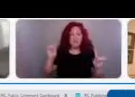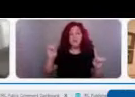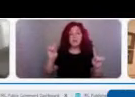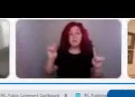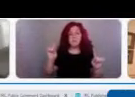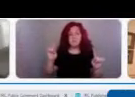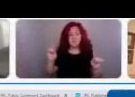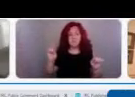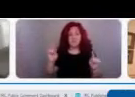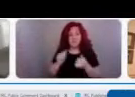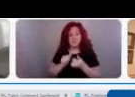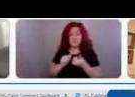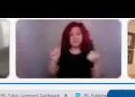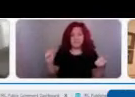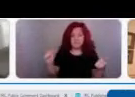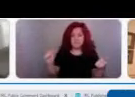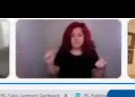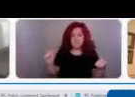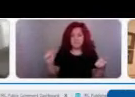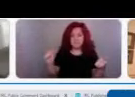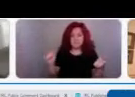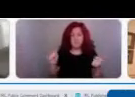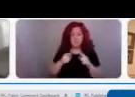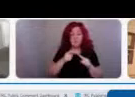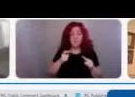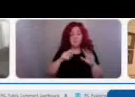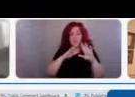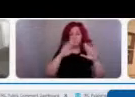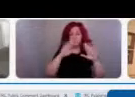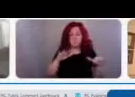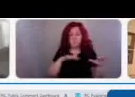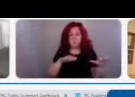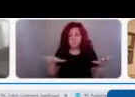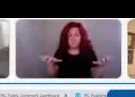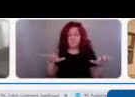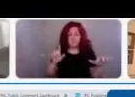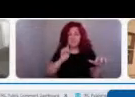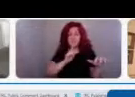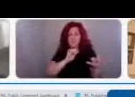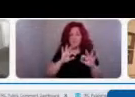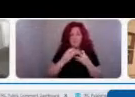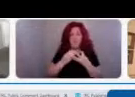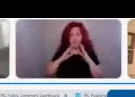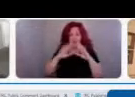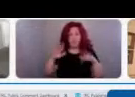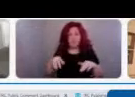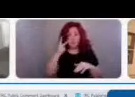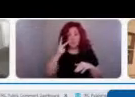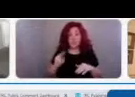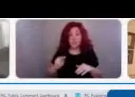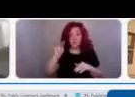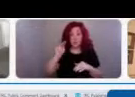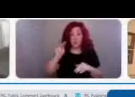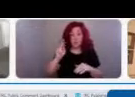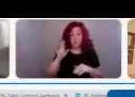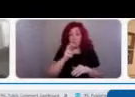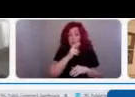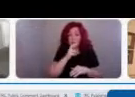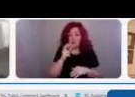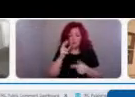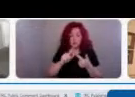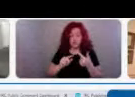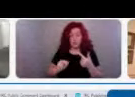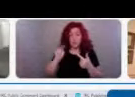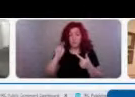distant and distant from the suburban uh single family housing that you'll find in north ranch or north scottsdale